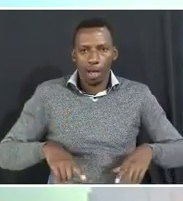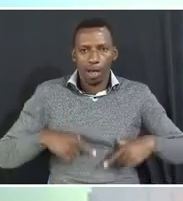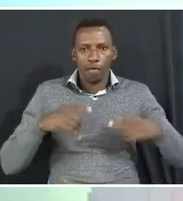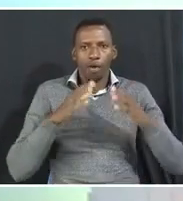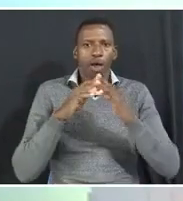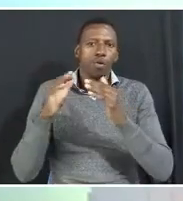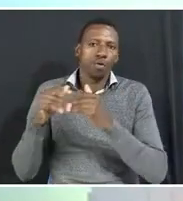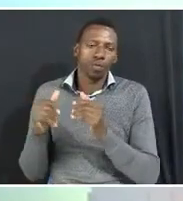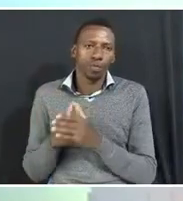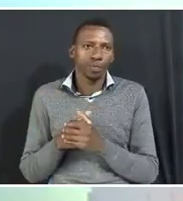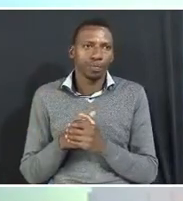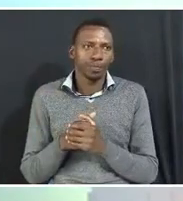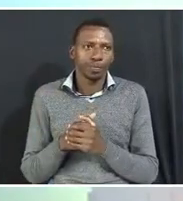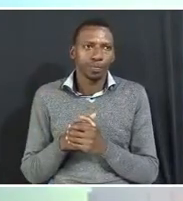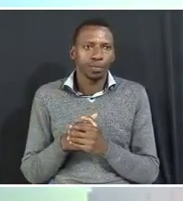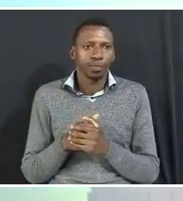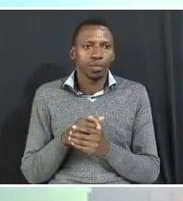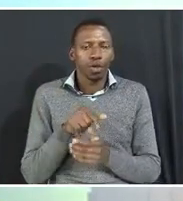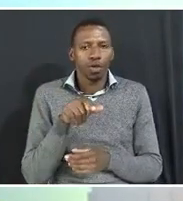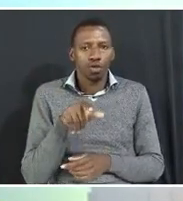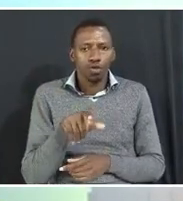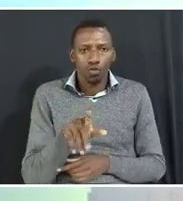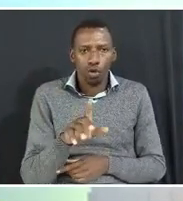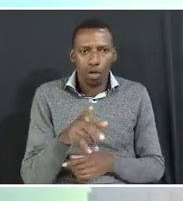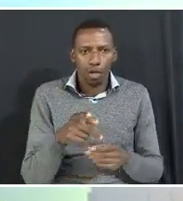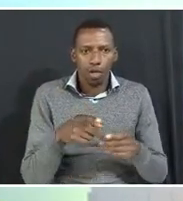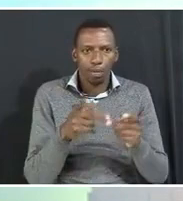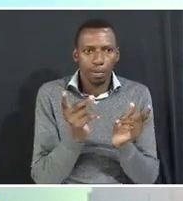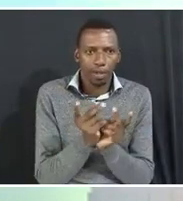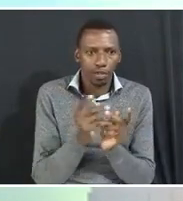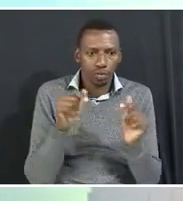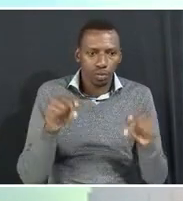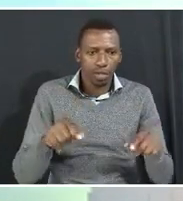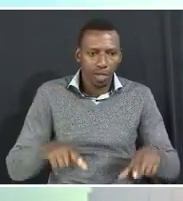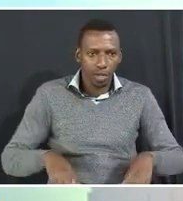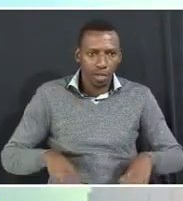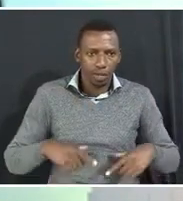Think about it. That wherever you are staying today, God determined before time.